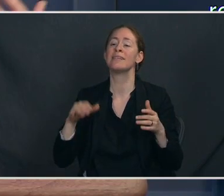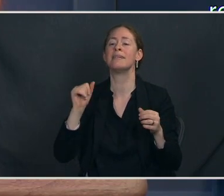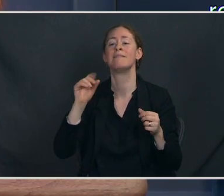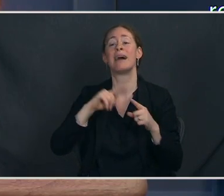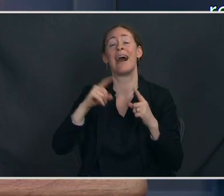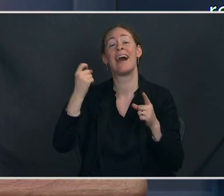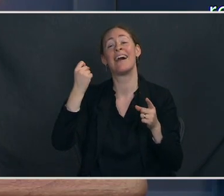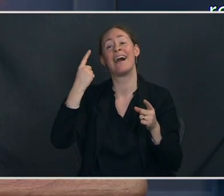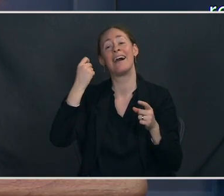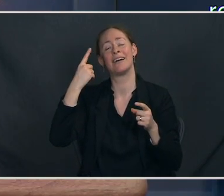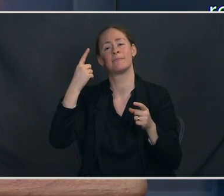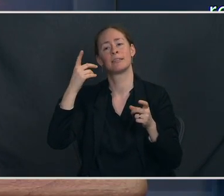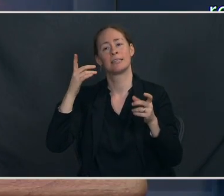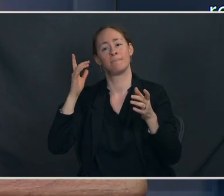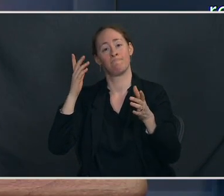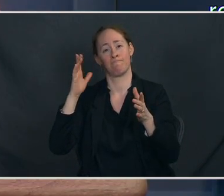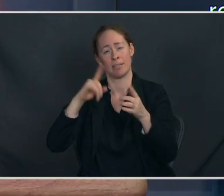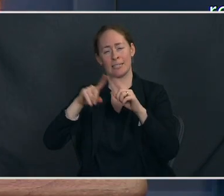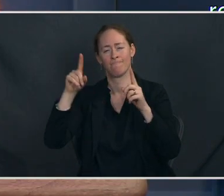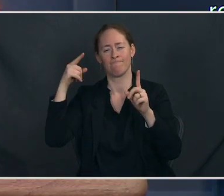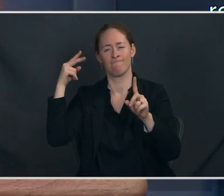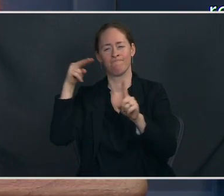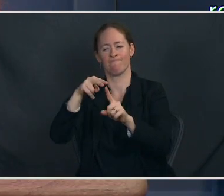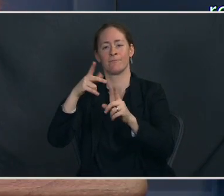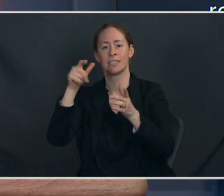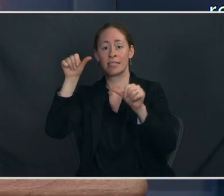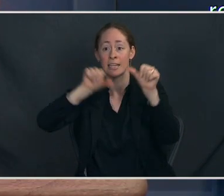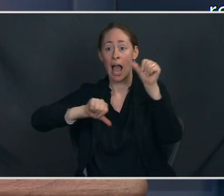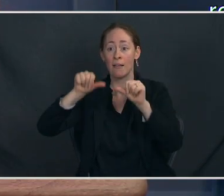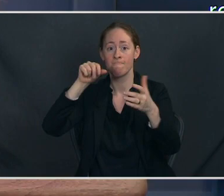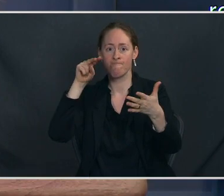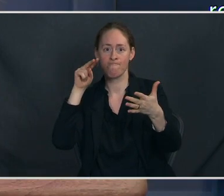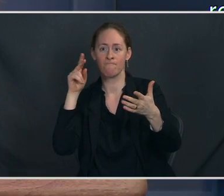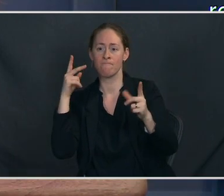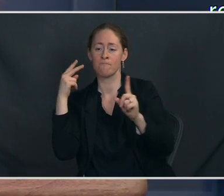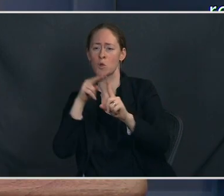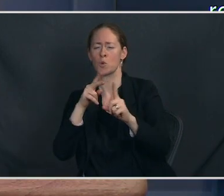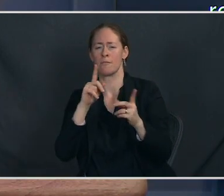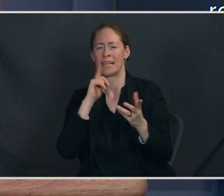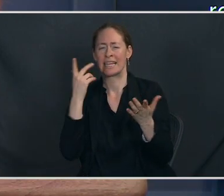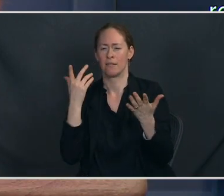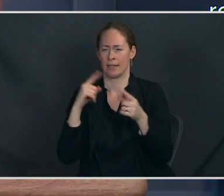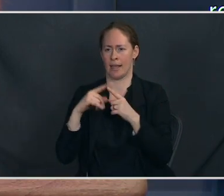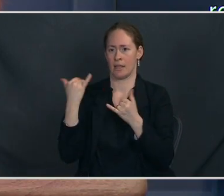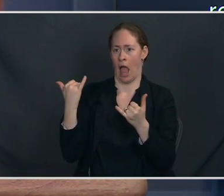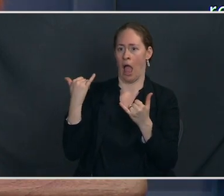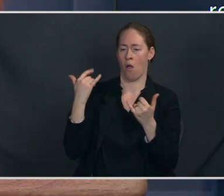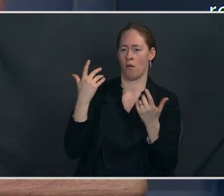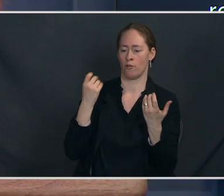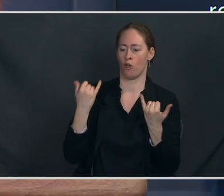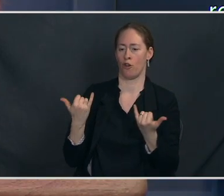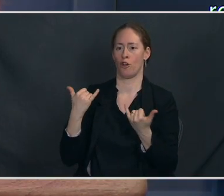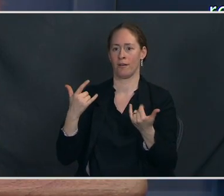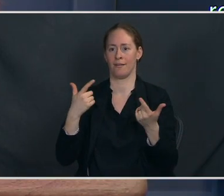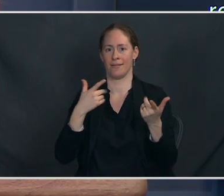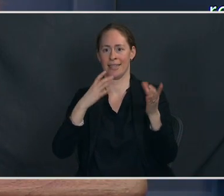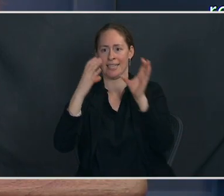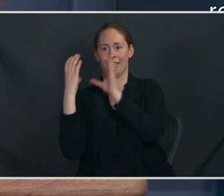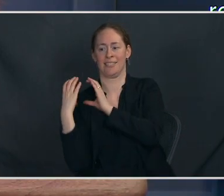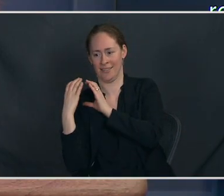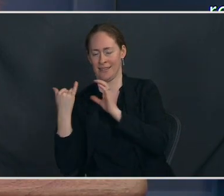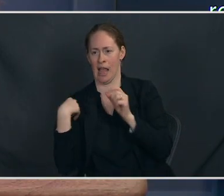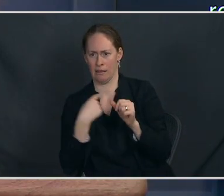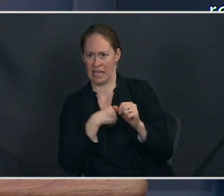until late last year. And now it's incumbent upon this administration, the Biden-Harris administration, to